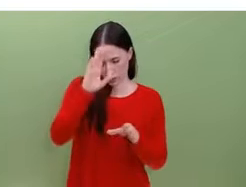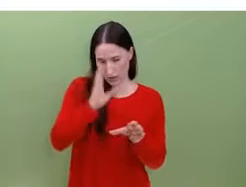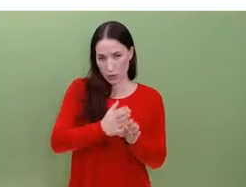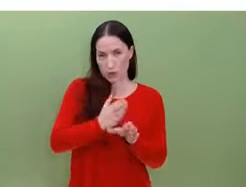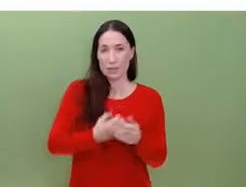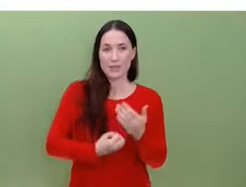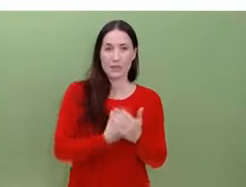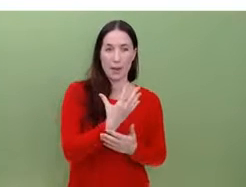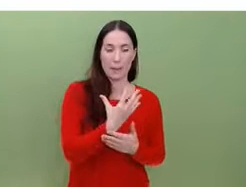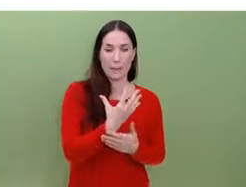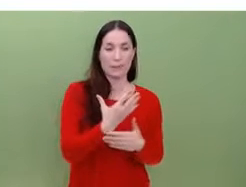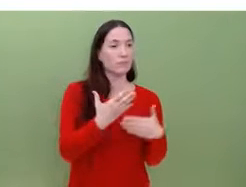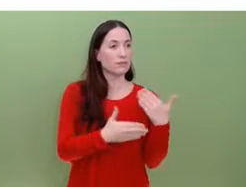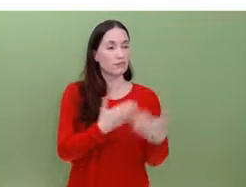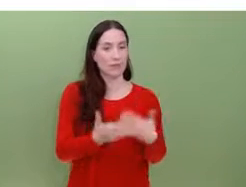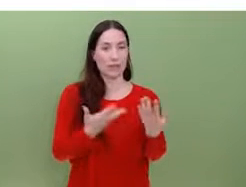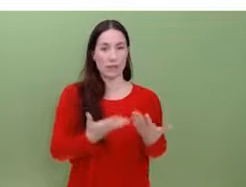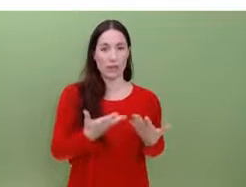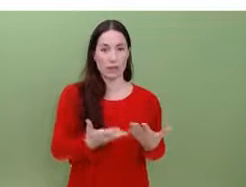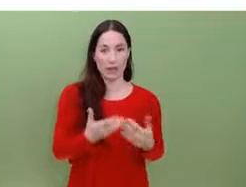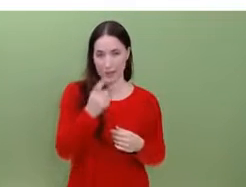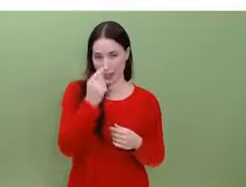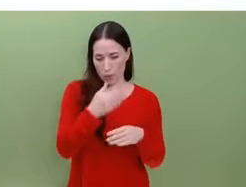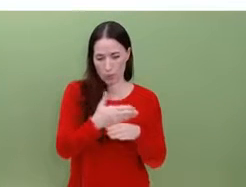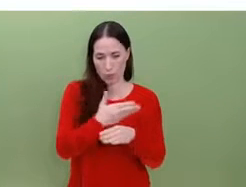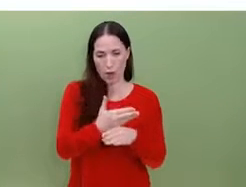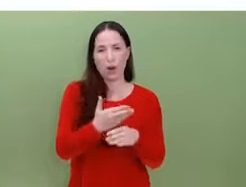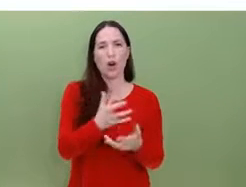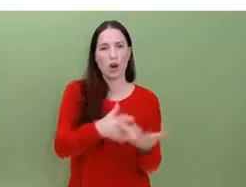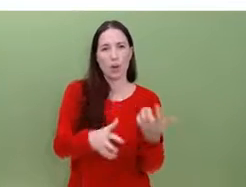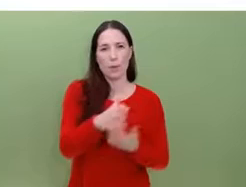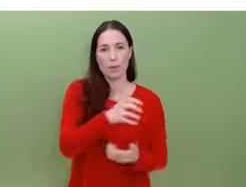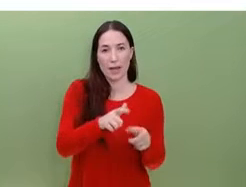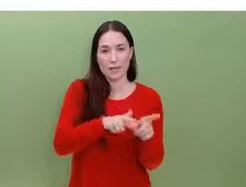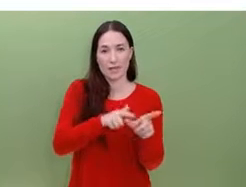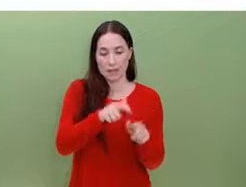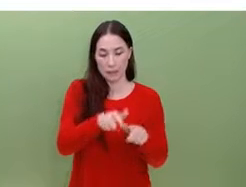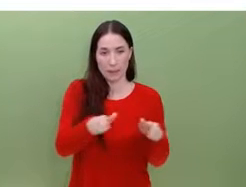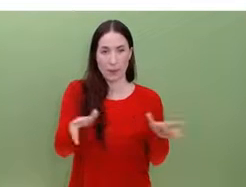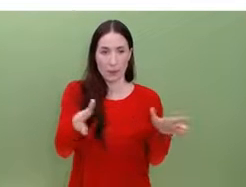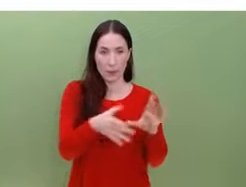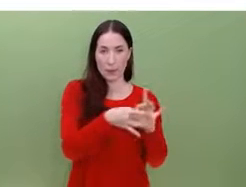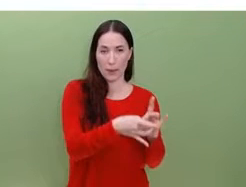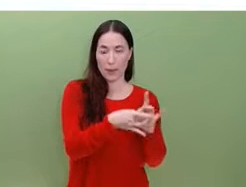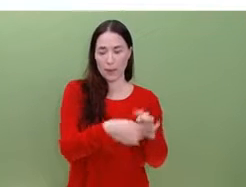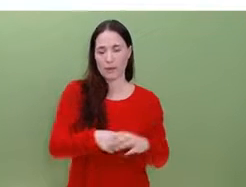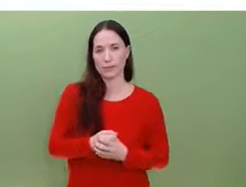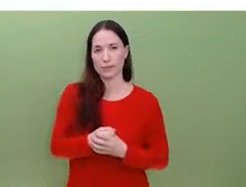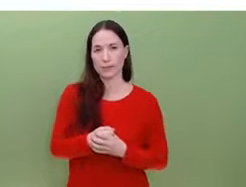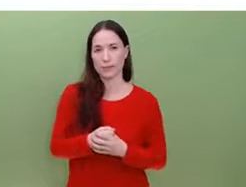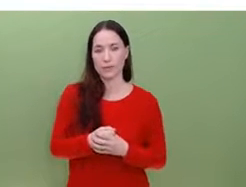we speak that will be working with those more complex young people. So supervision is very